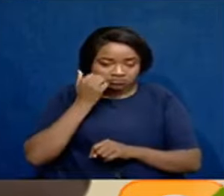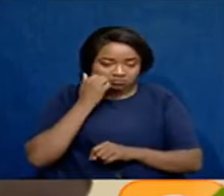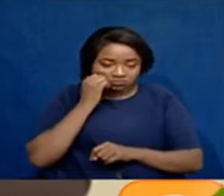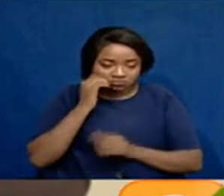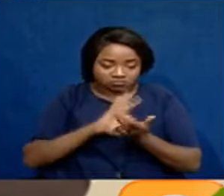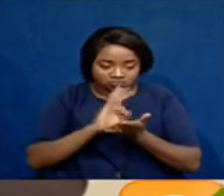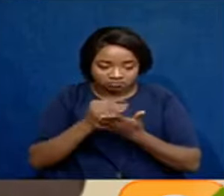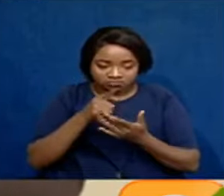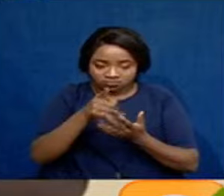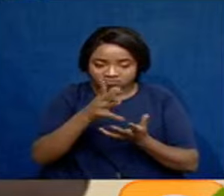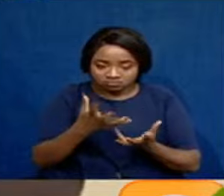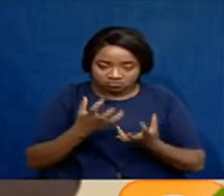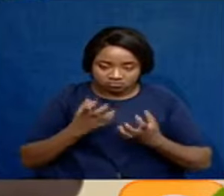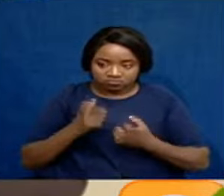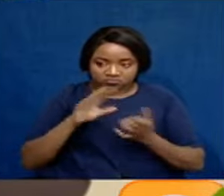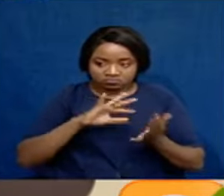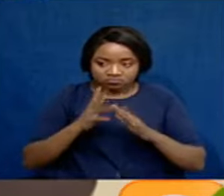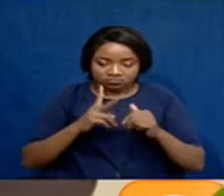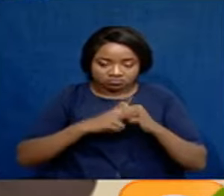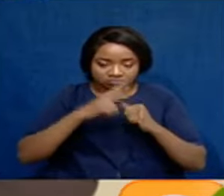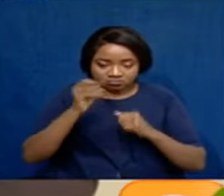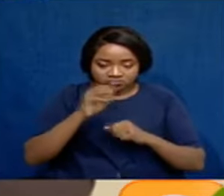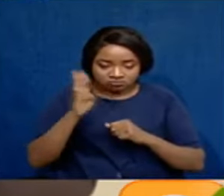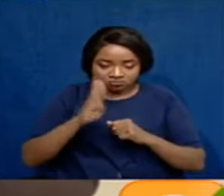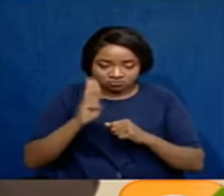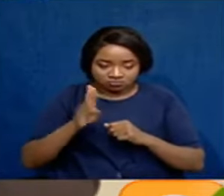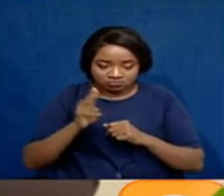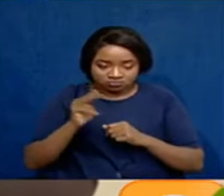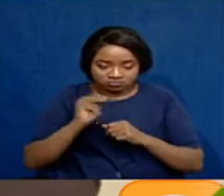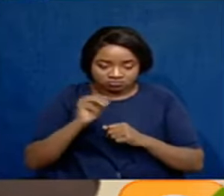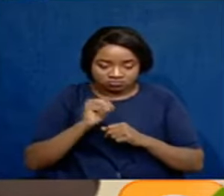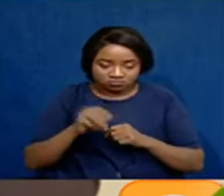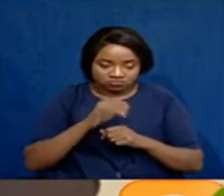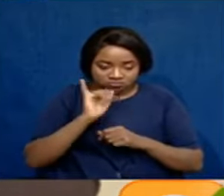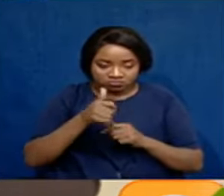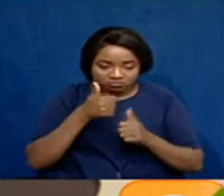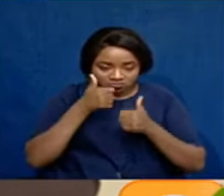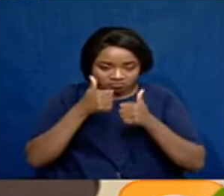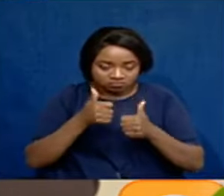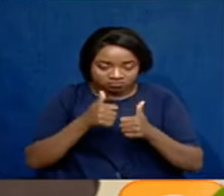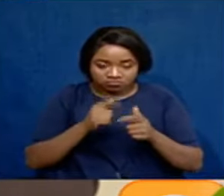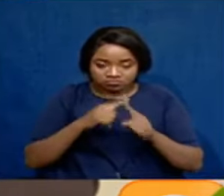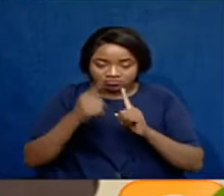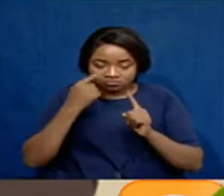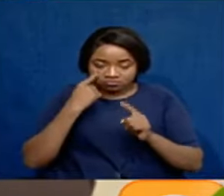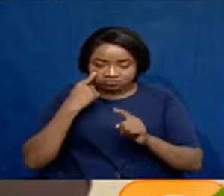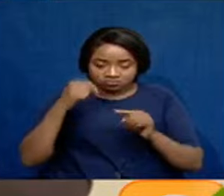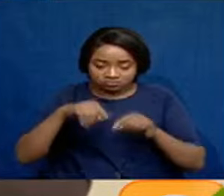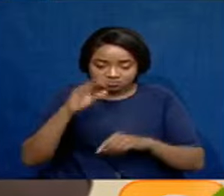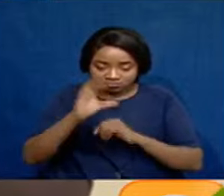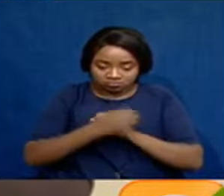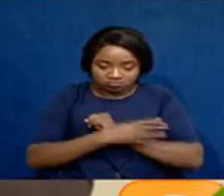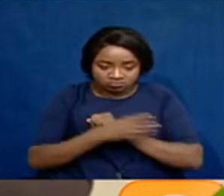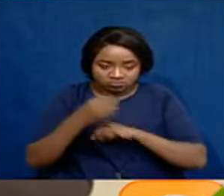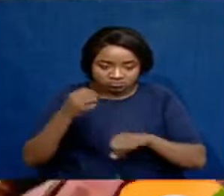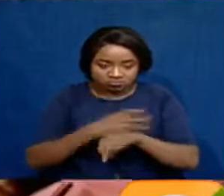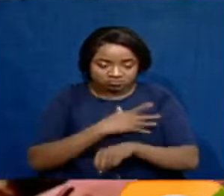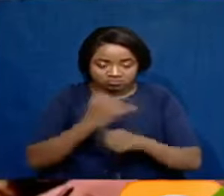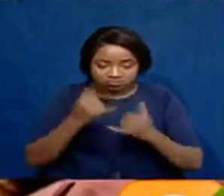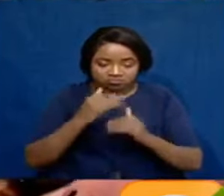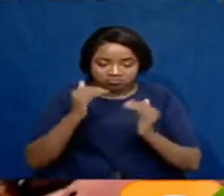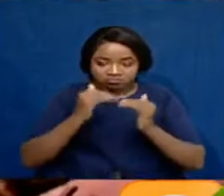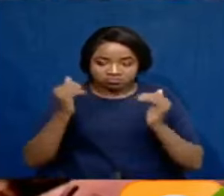the entire country or diagnosis, which is perfect because why cancer is still number three leading cause of death is because of the late